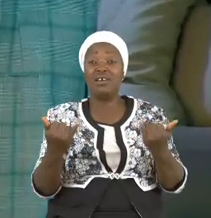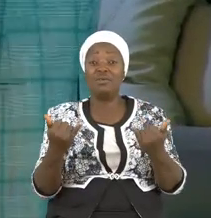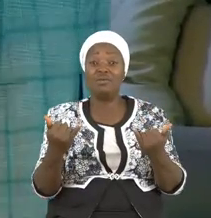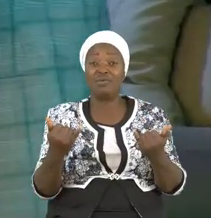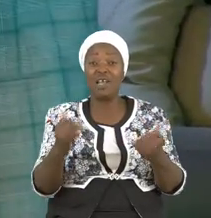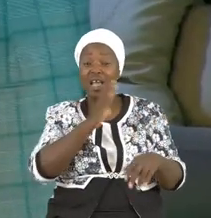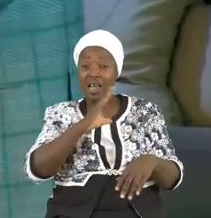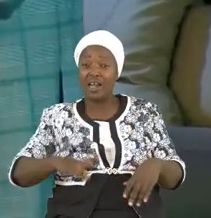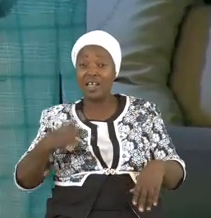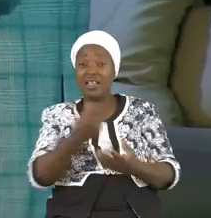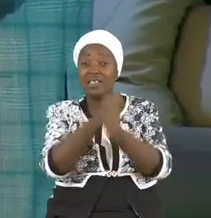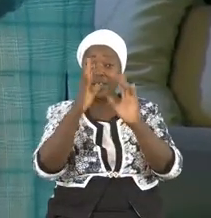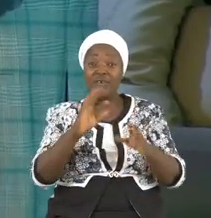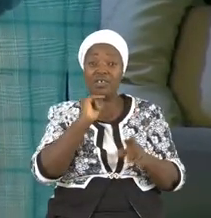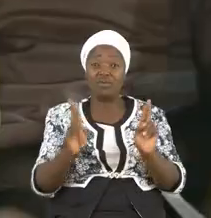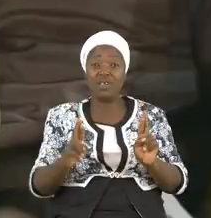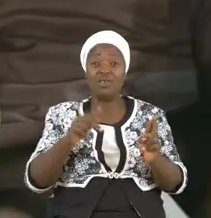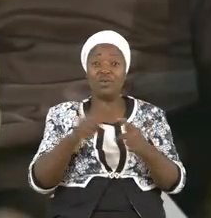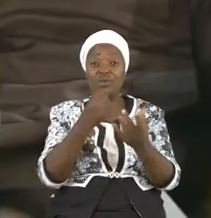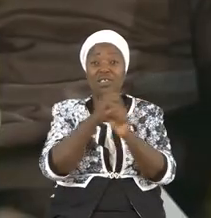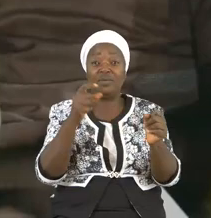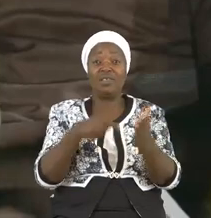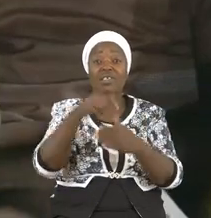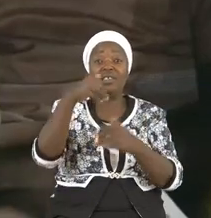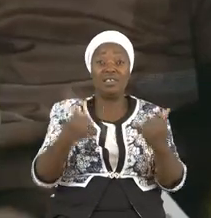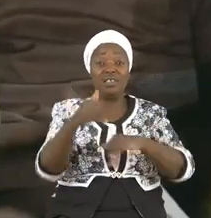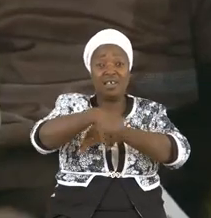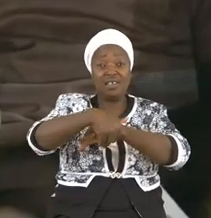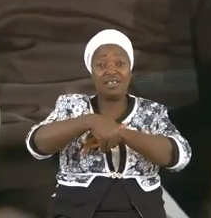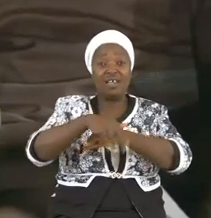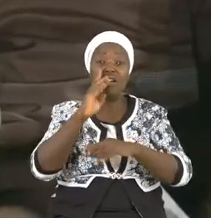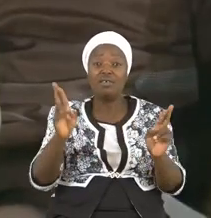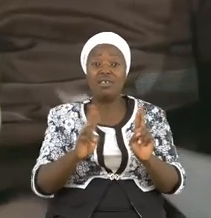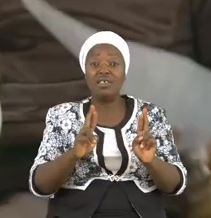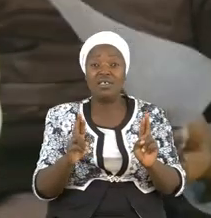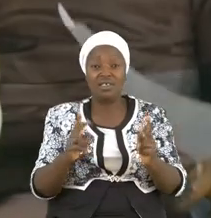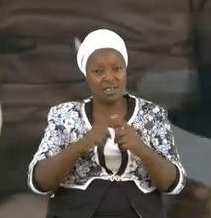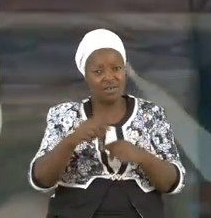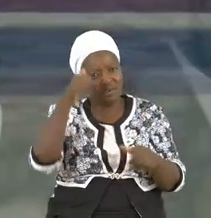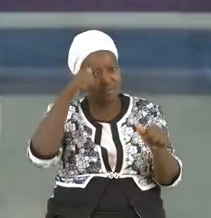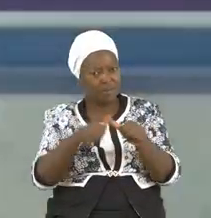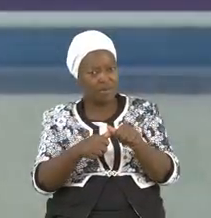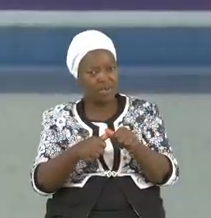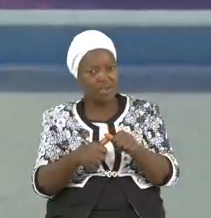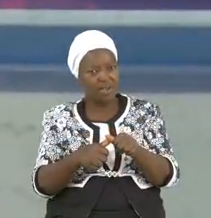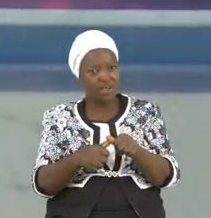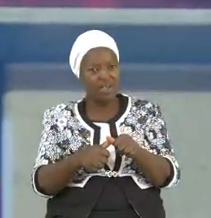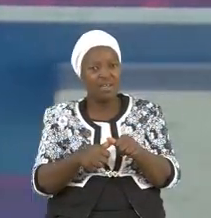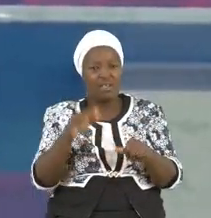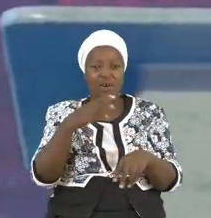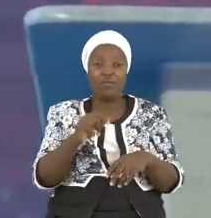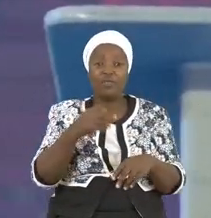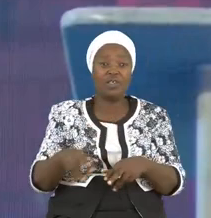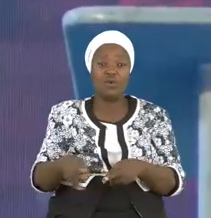to save tonight. Are you ready? And then you remember, we're on the road to redemption. And